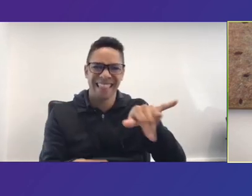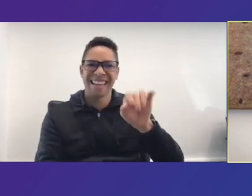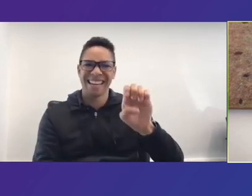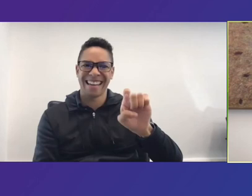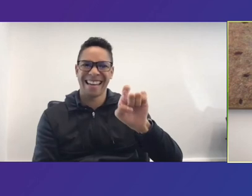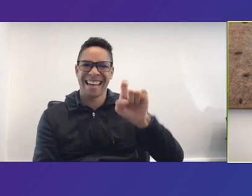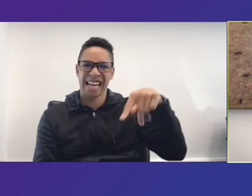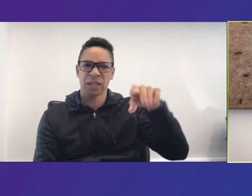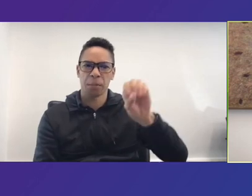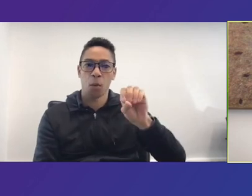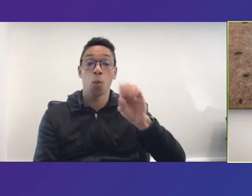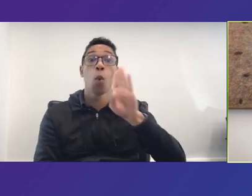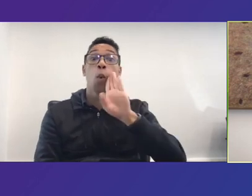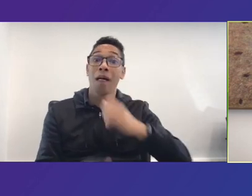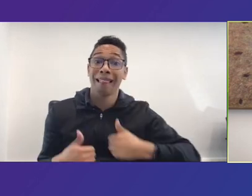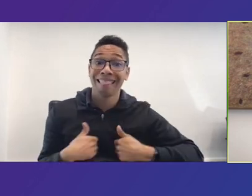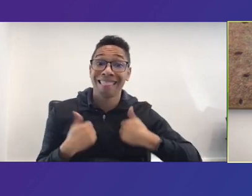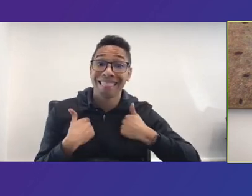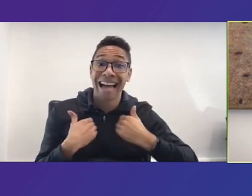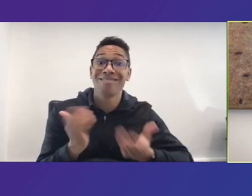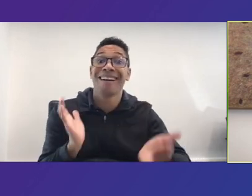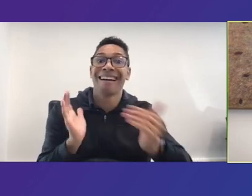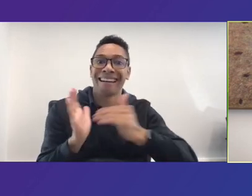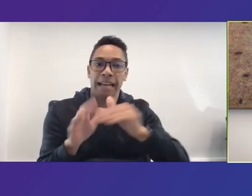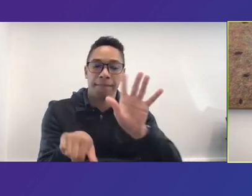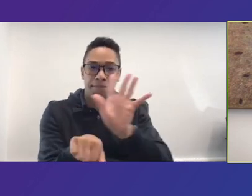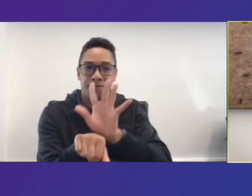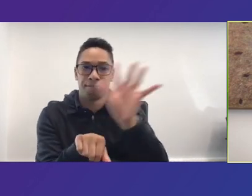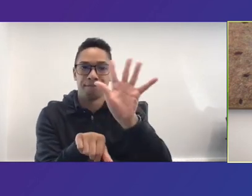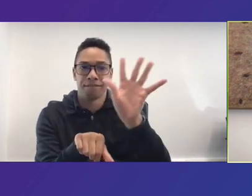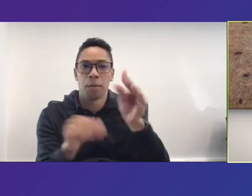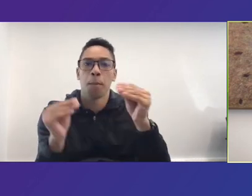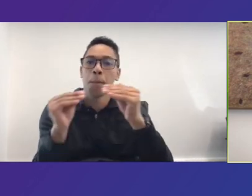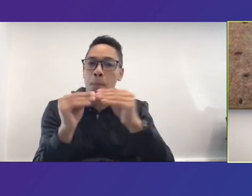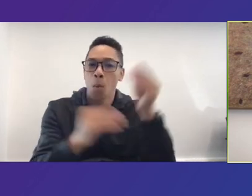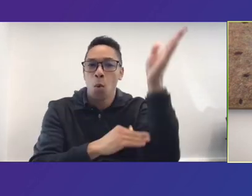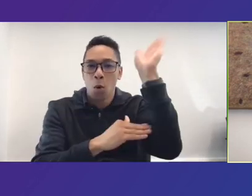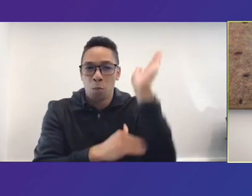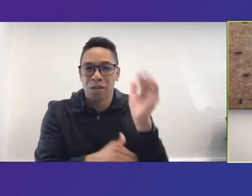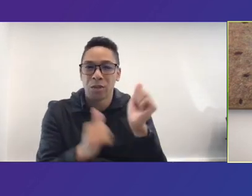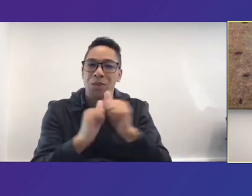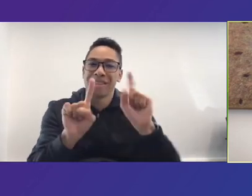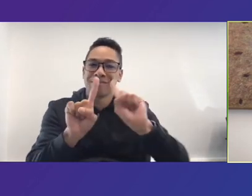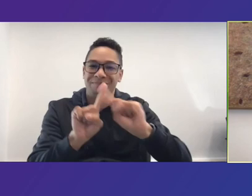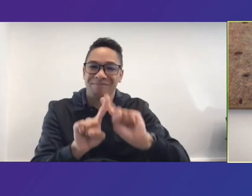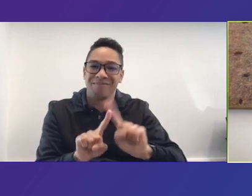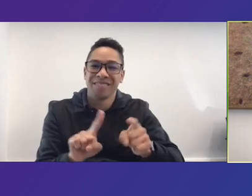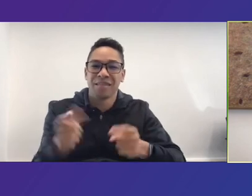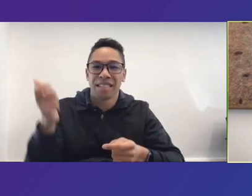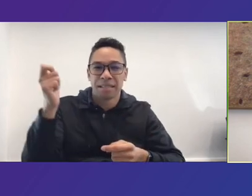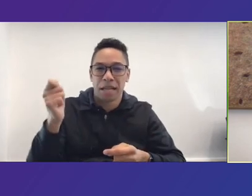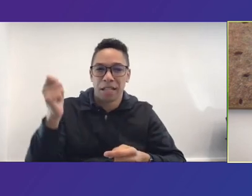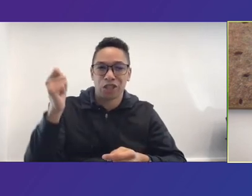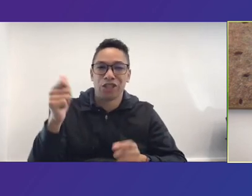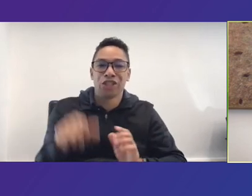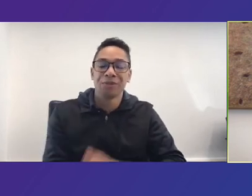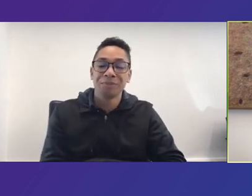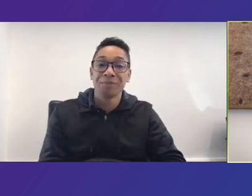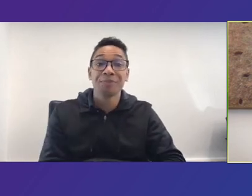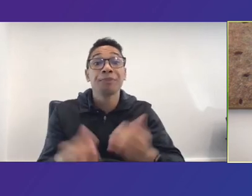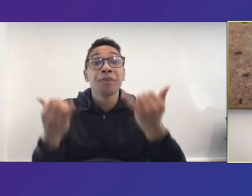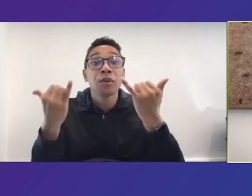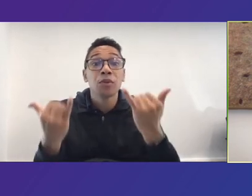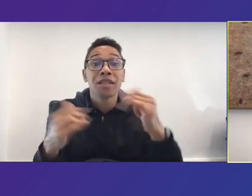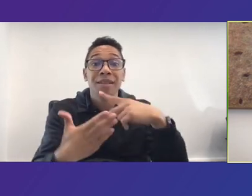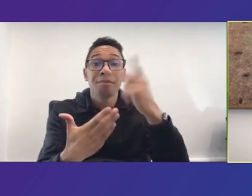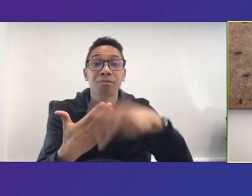showcase will also be live at 5 p.m. with more presentations from our various sponsors. Tonight's